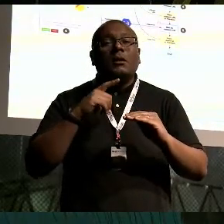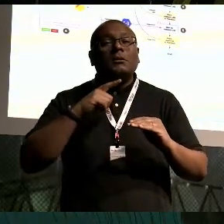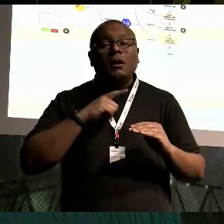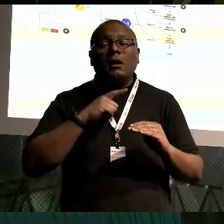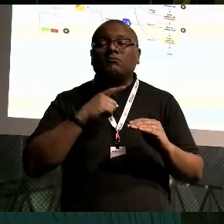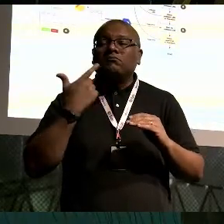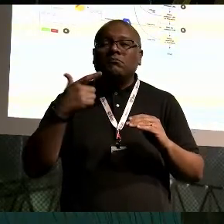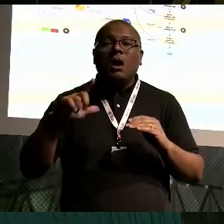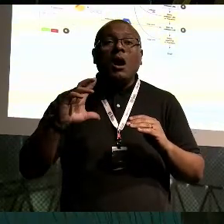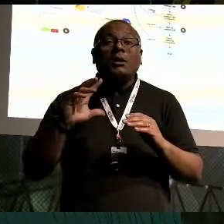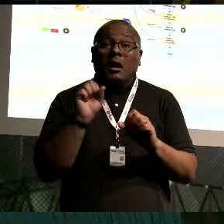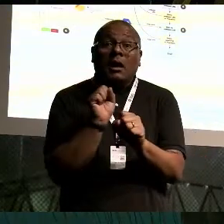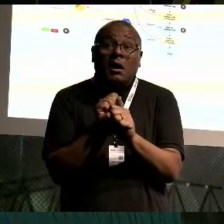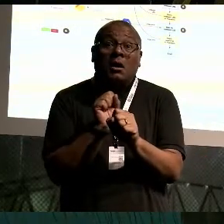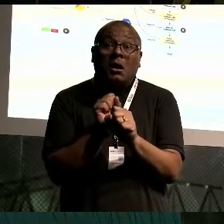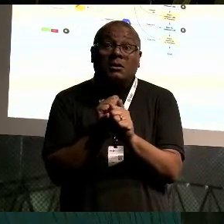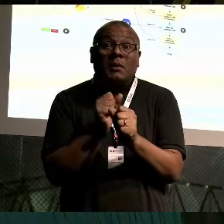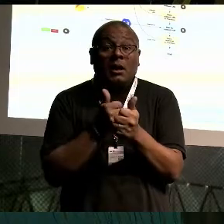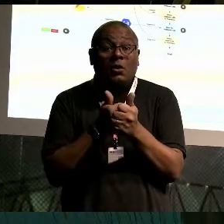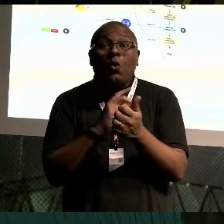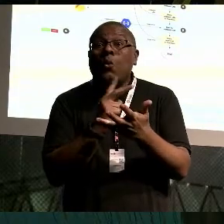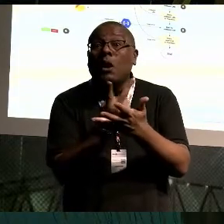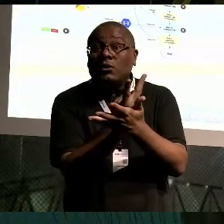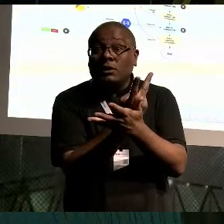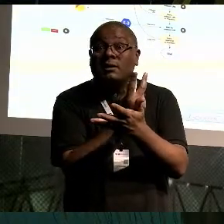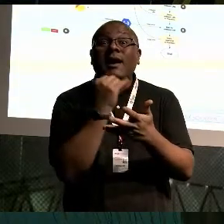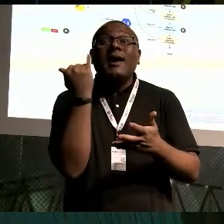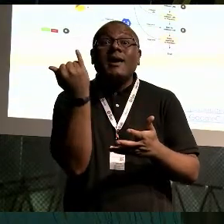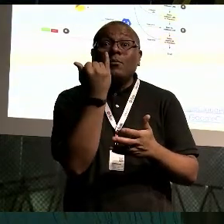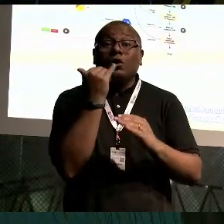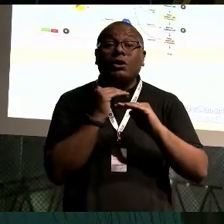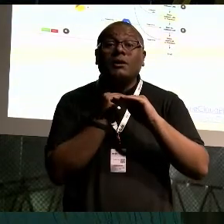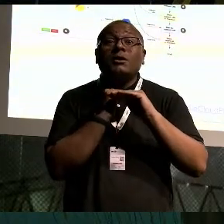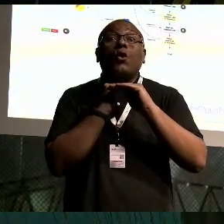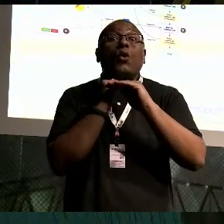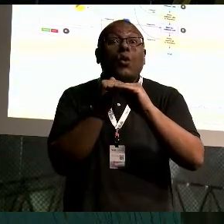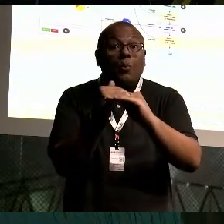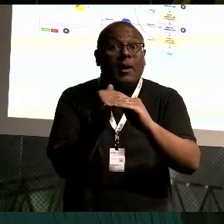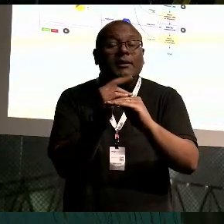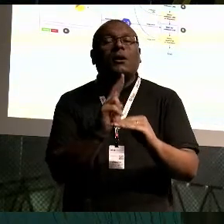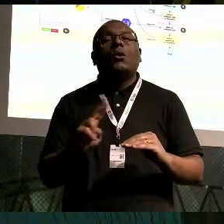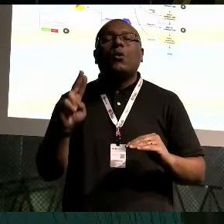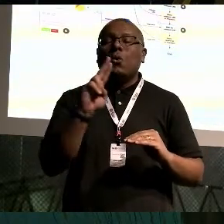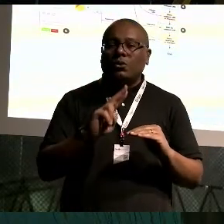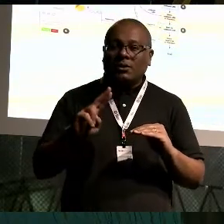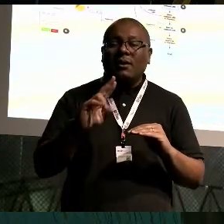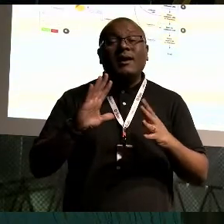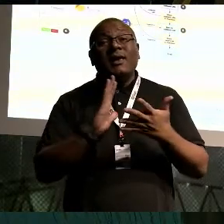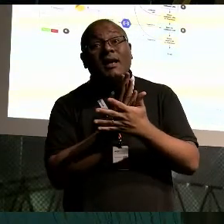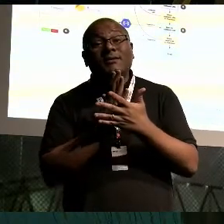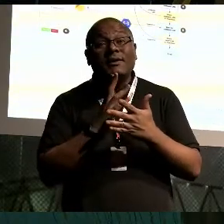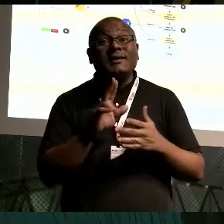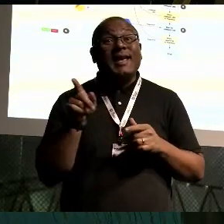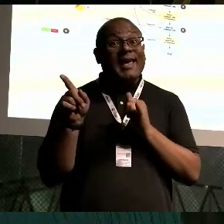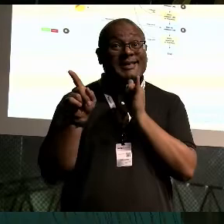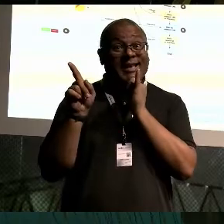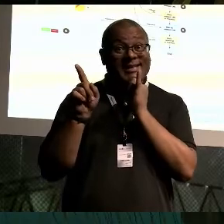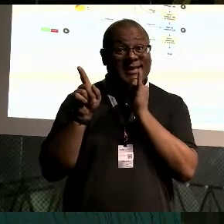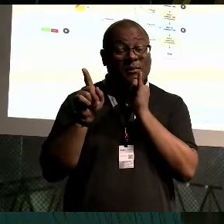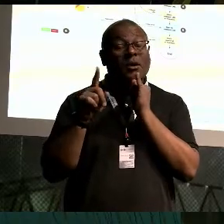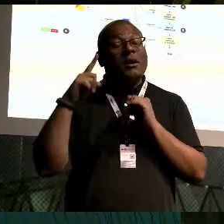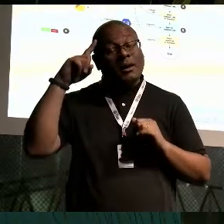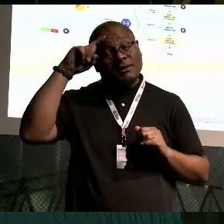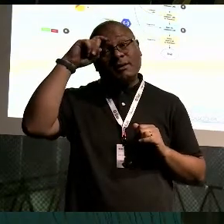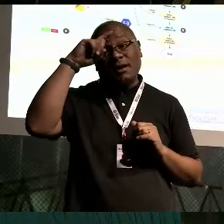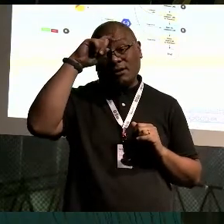and waiting for something and then continuing, it's a really important pattern, and it really solves a lot of complicated use cases